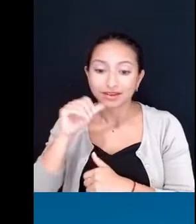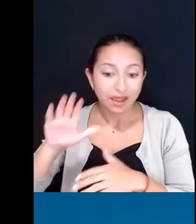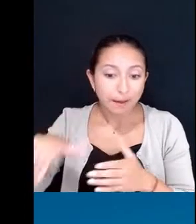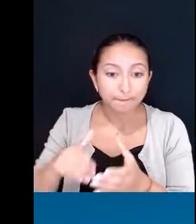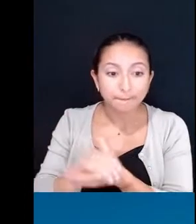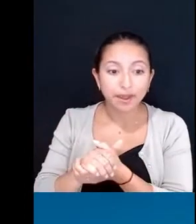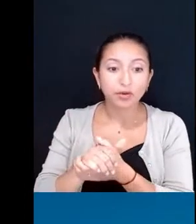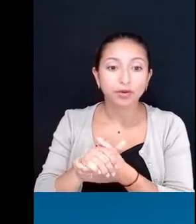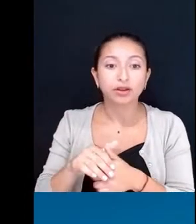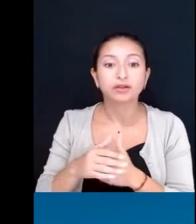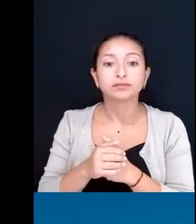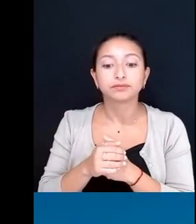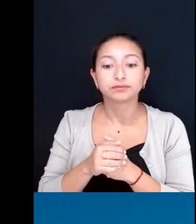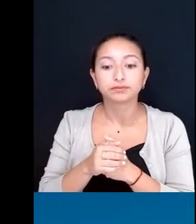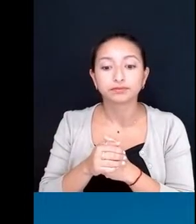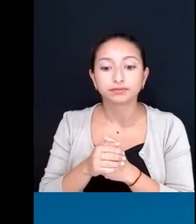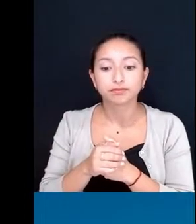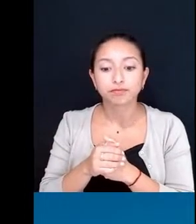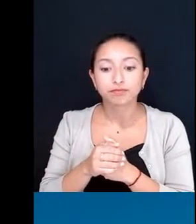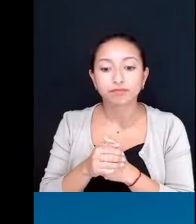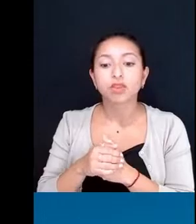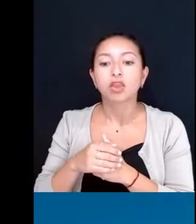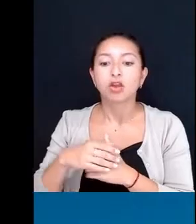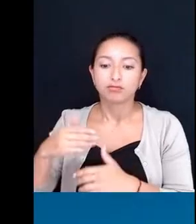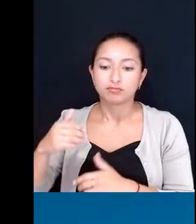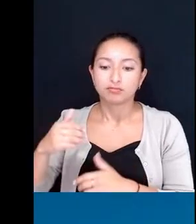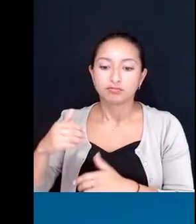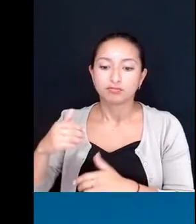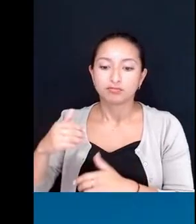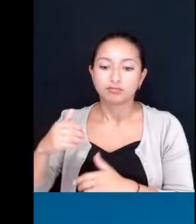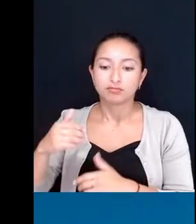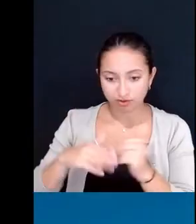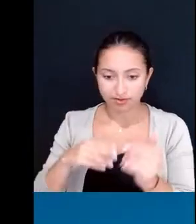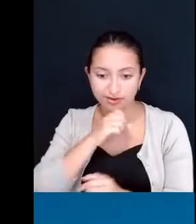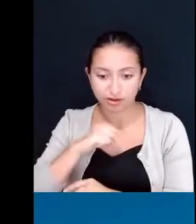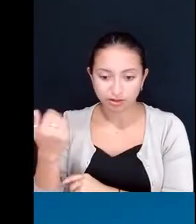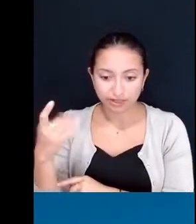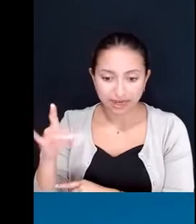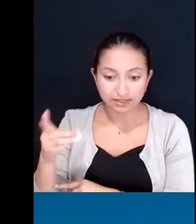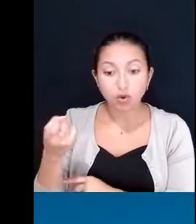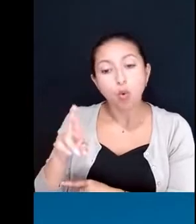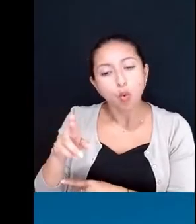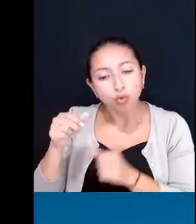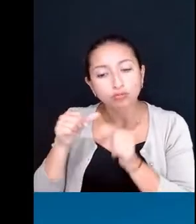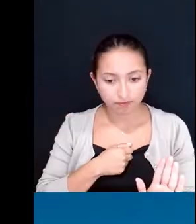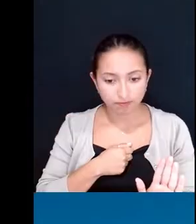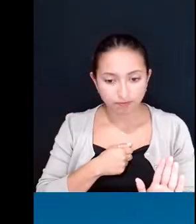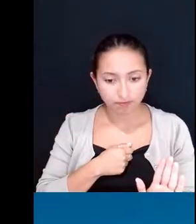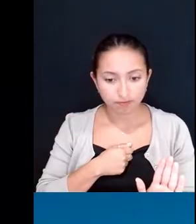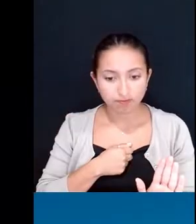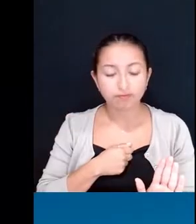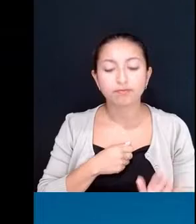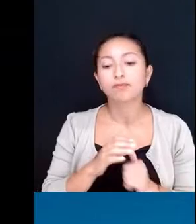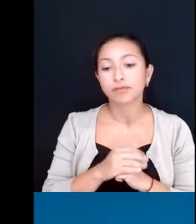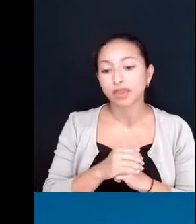stepchild or a grandchild. Now, the child must be younger than the age of 18, or if still in high school, 19 and 2 months. In